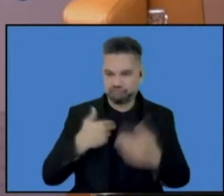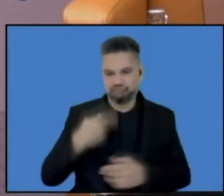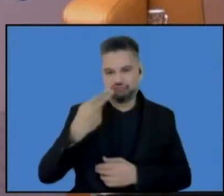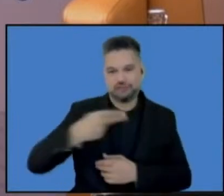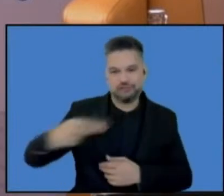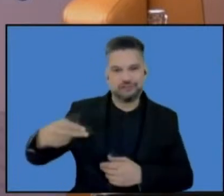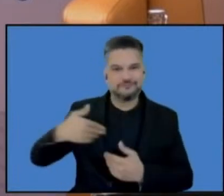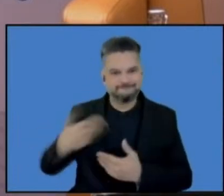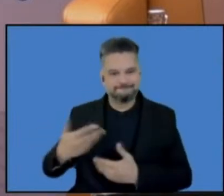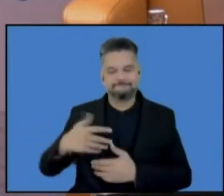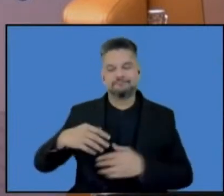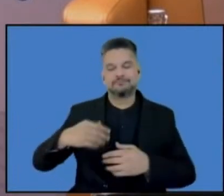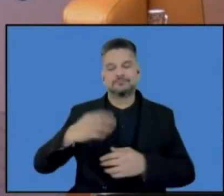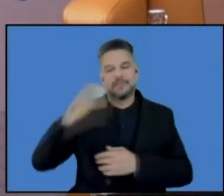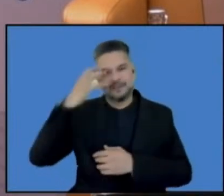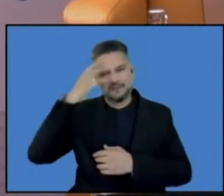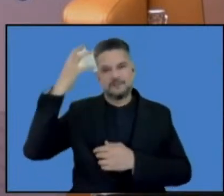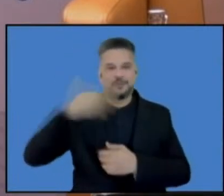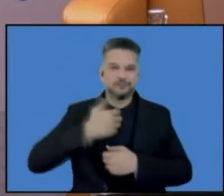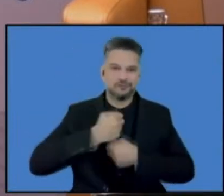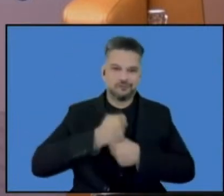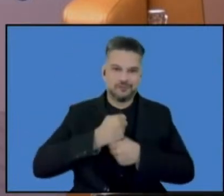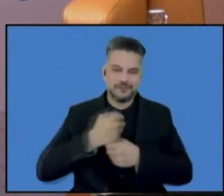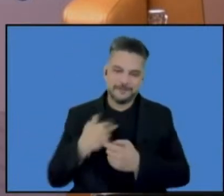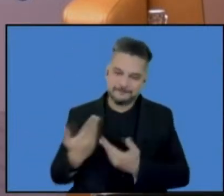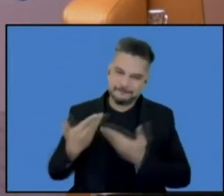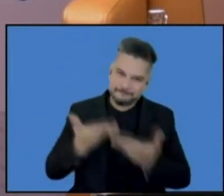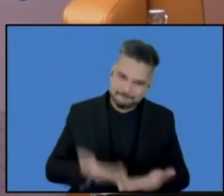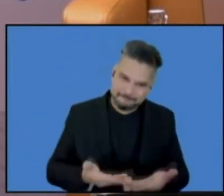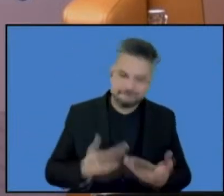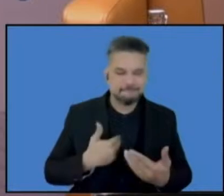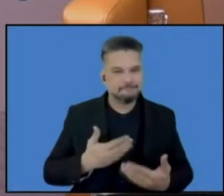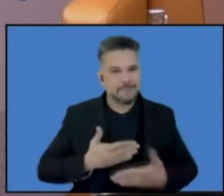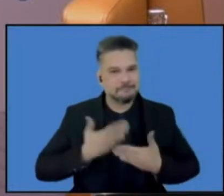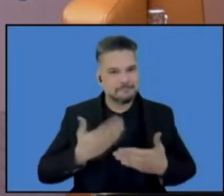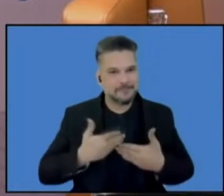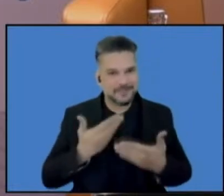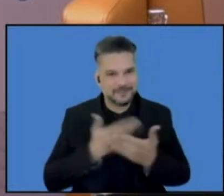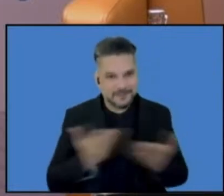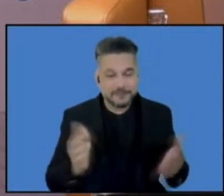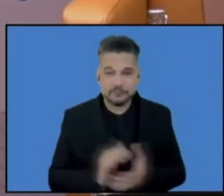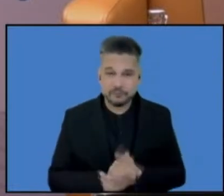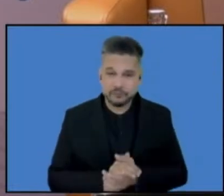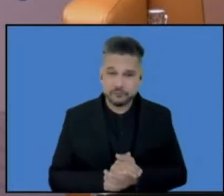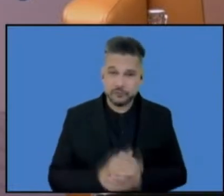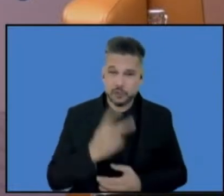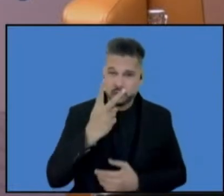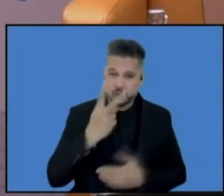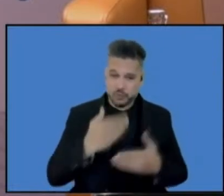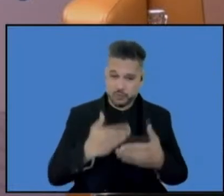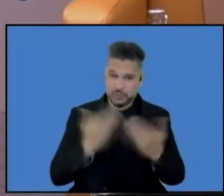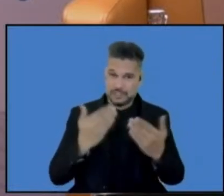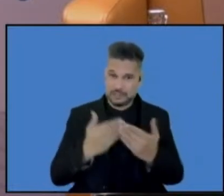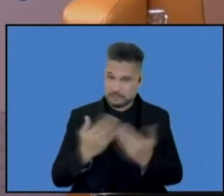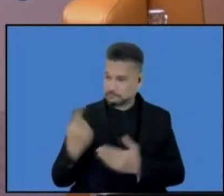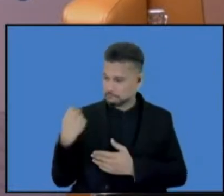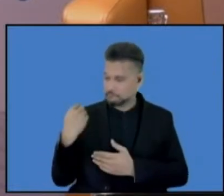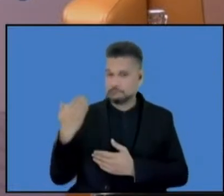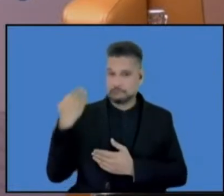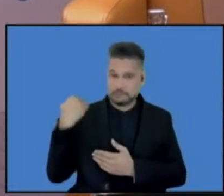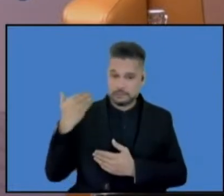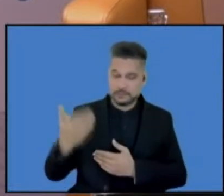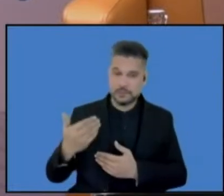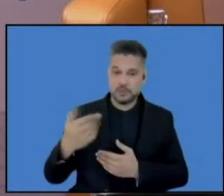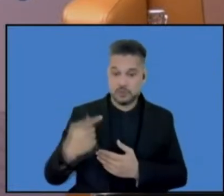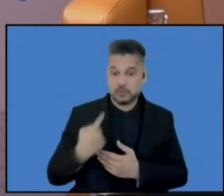again, we have discussed a lot of important issues for the last 2 days until tomorrow, and for sure supporting